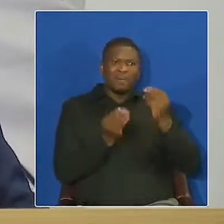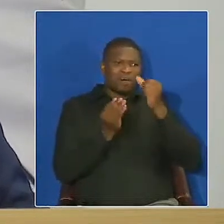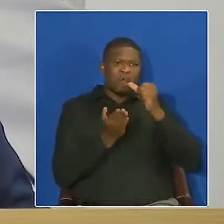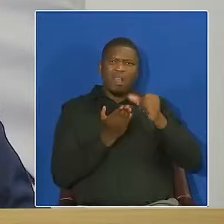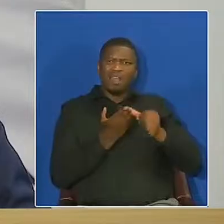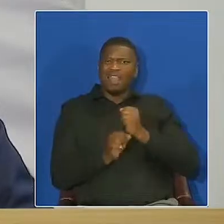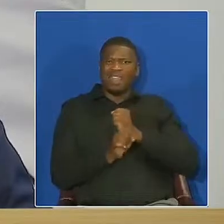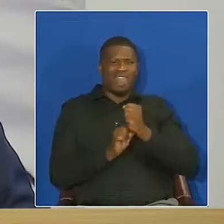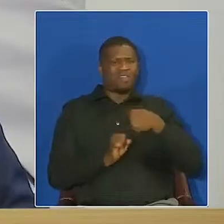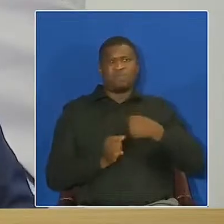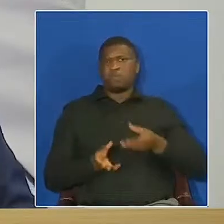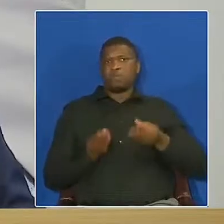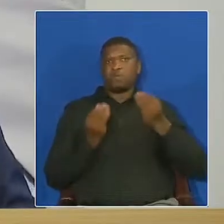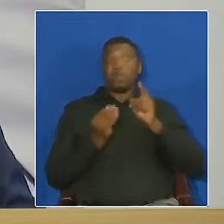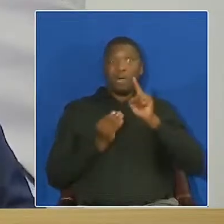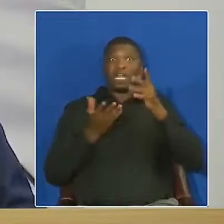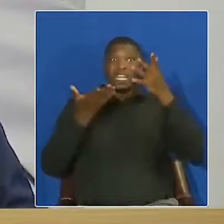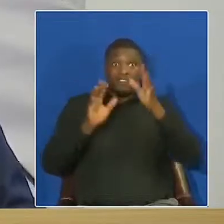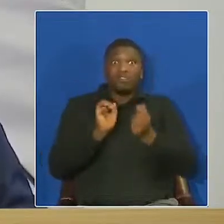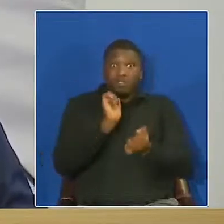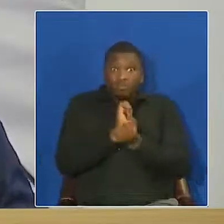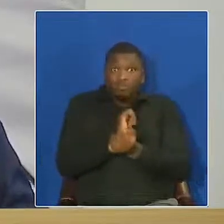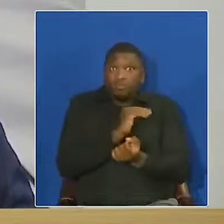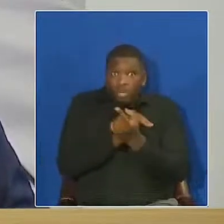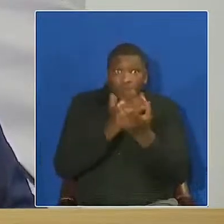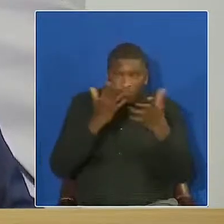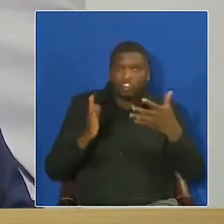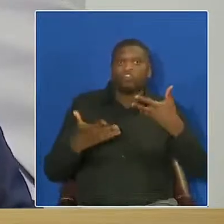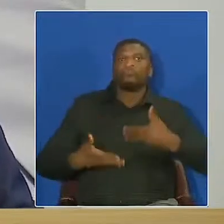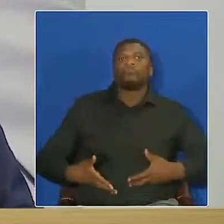notice of arrest, but I was arrested